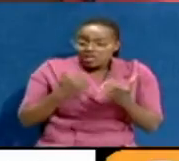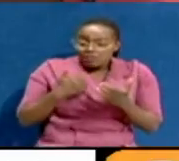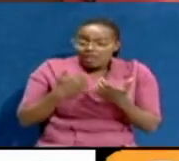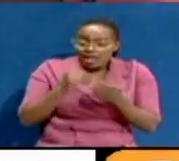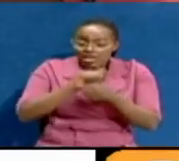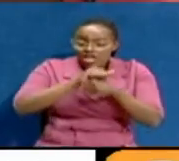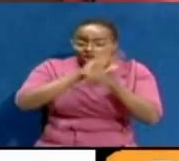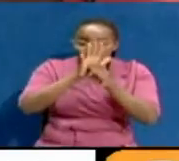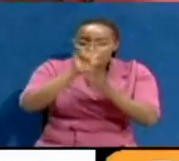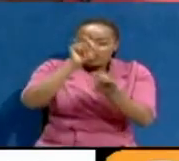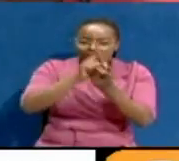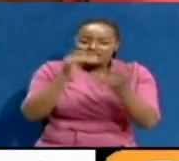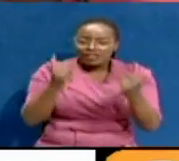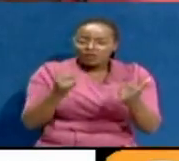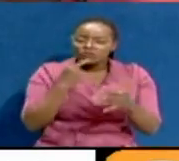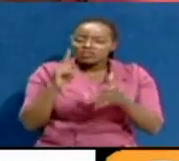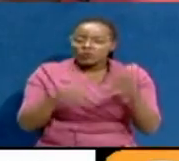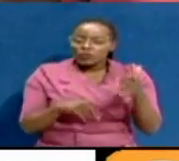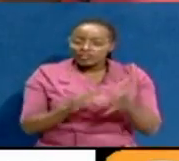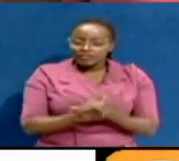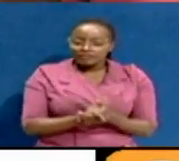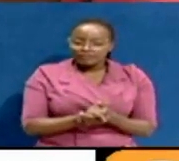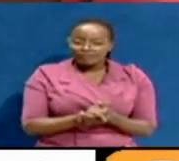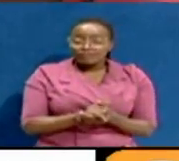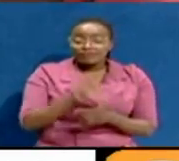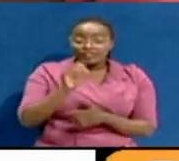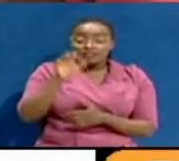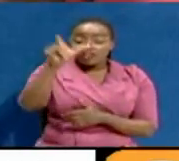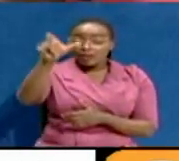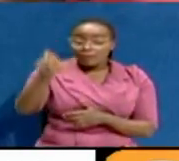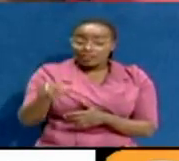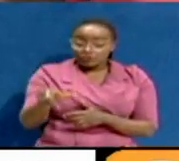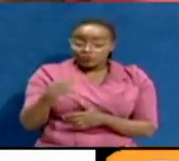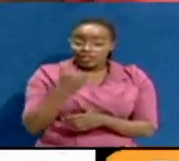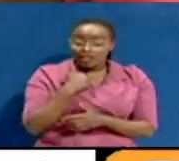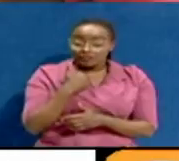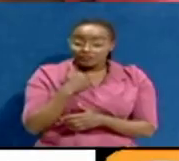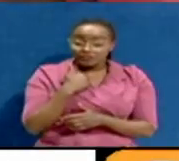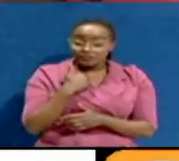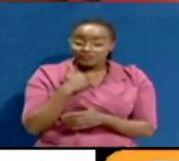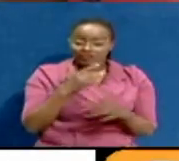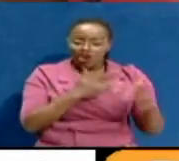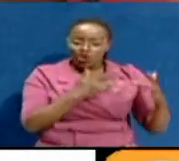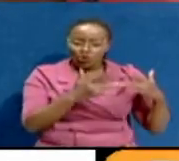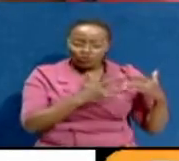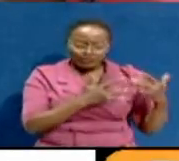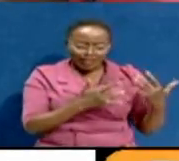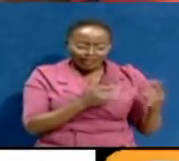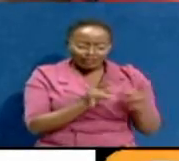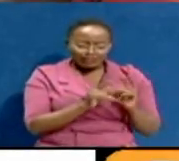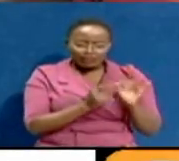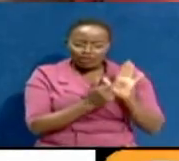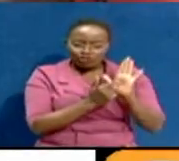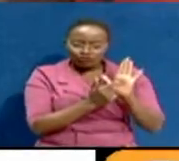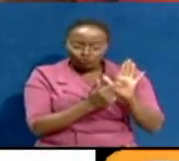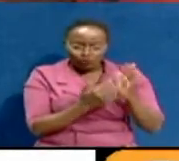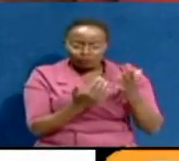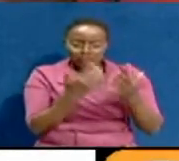COVID test right now? So if someone has concerning symptoms, so you